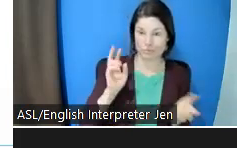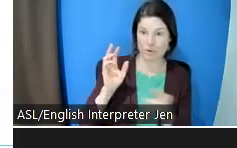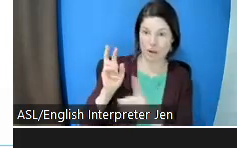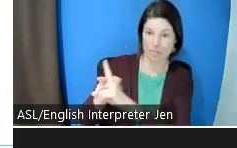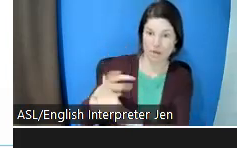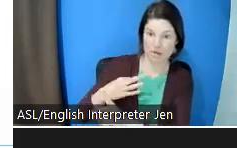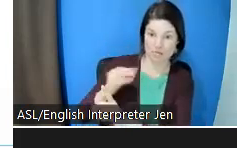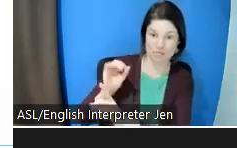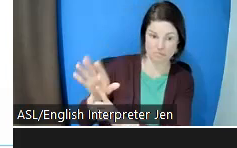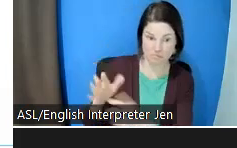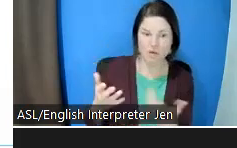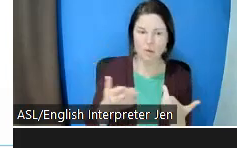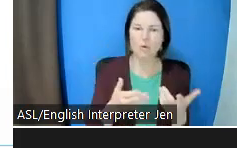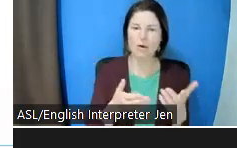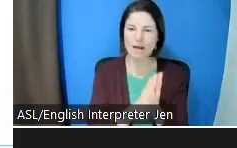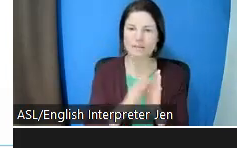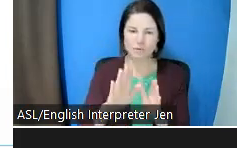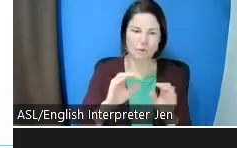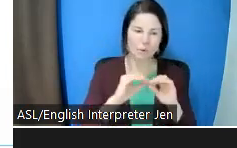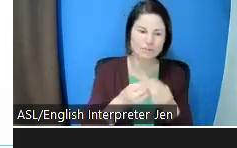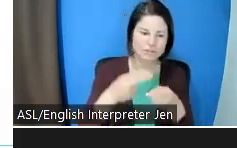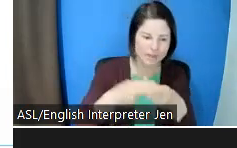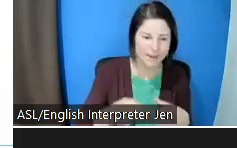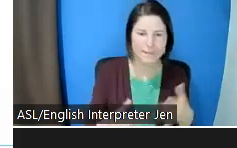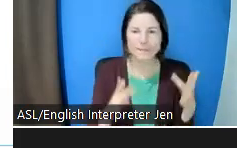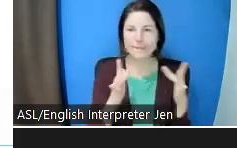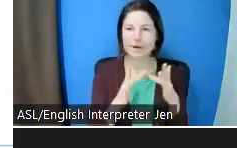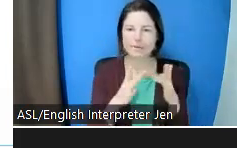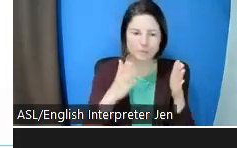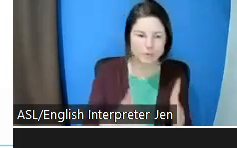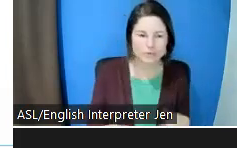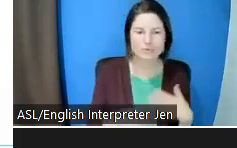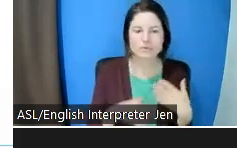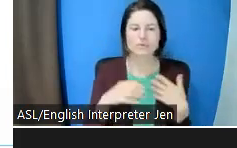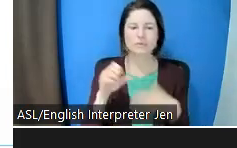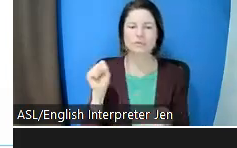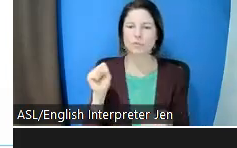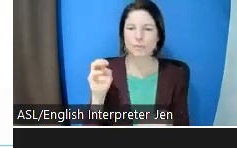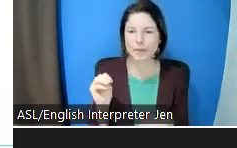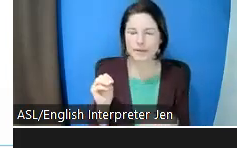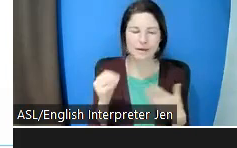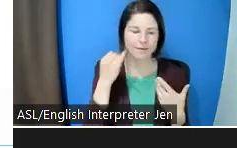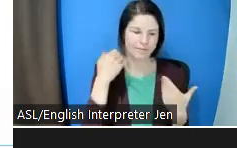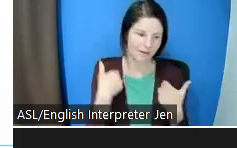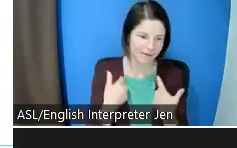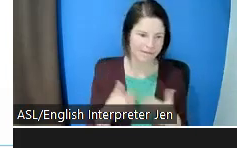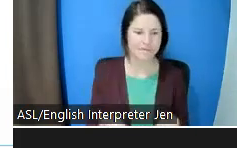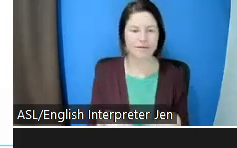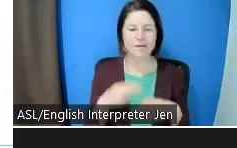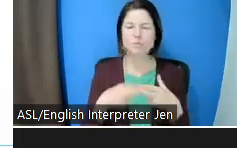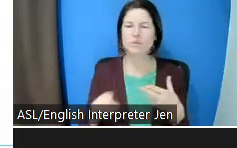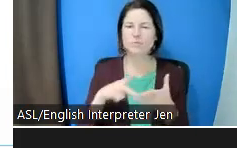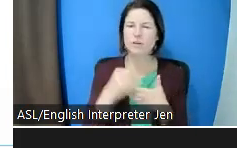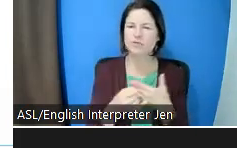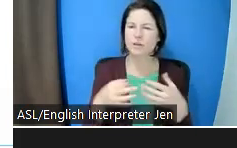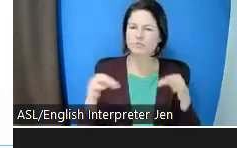any, and then we start to get into a brief description of your organization. We'd like to know a little bit